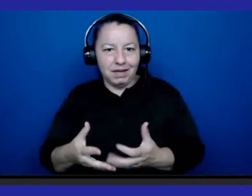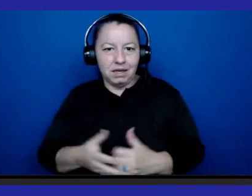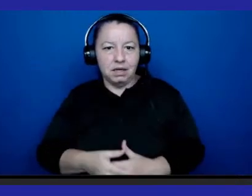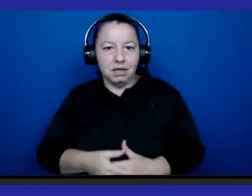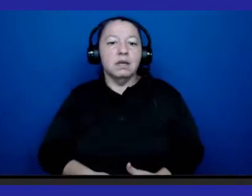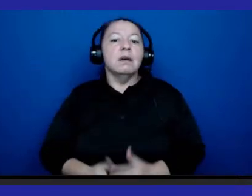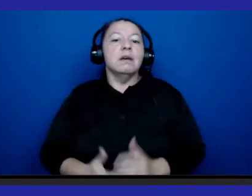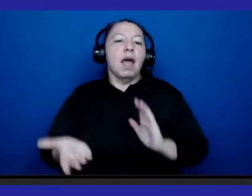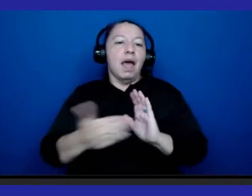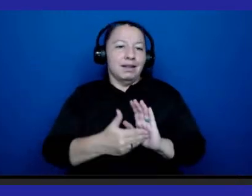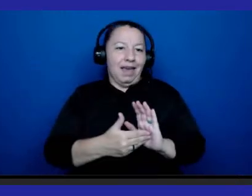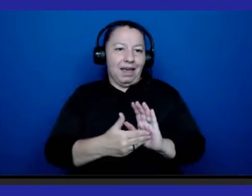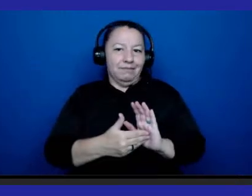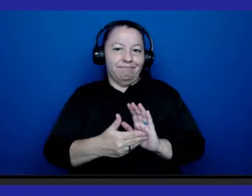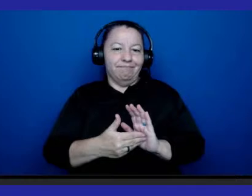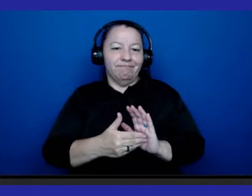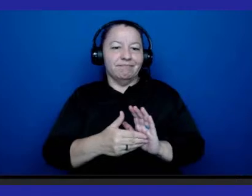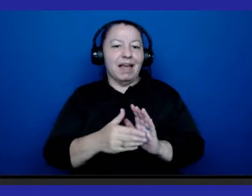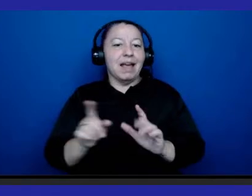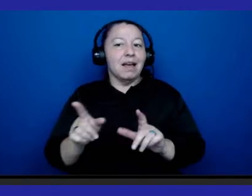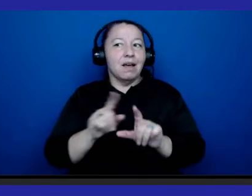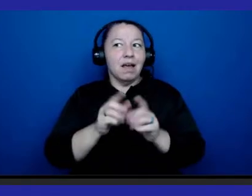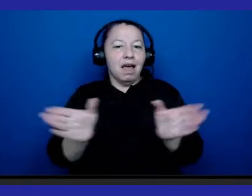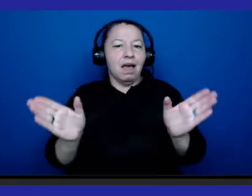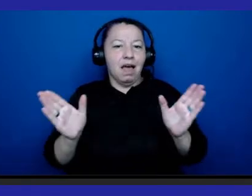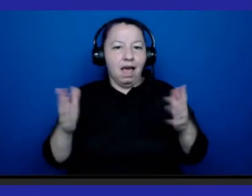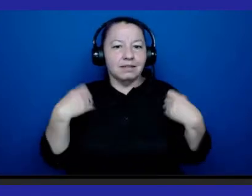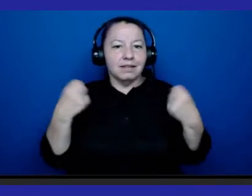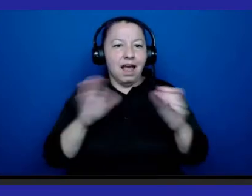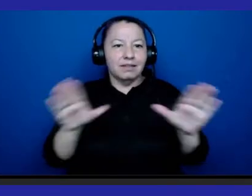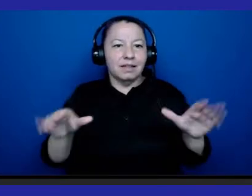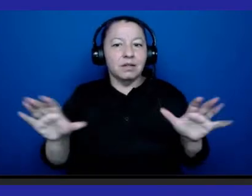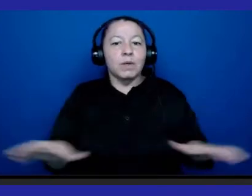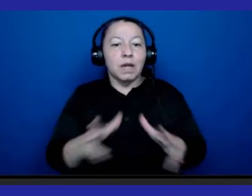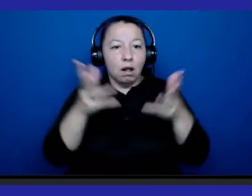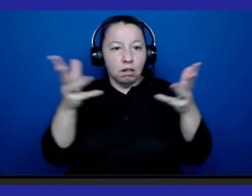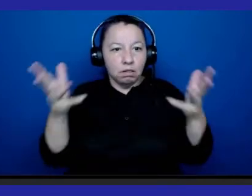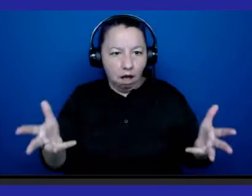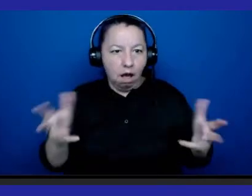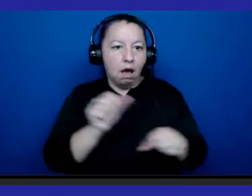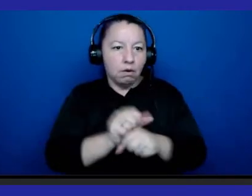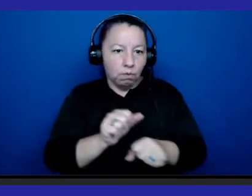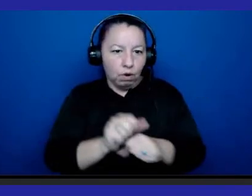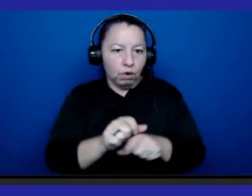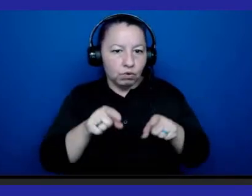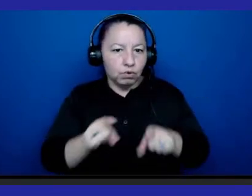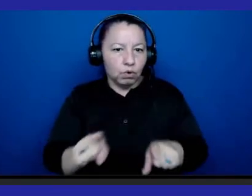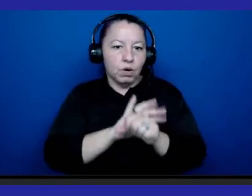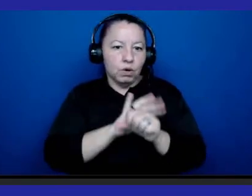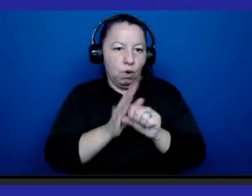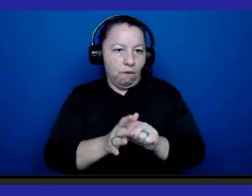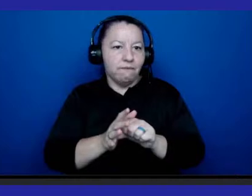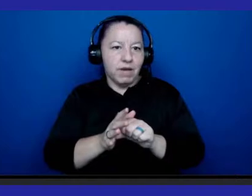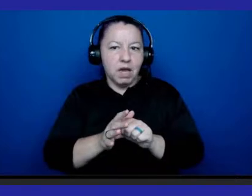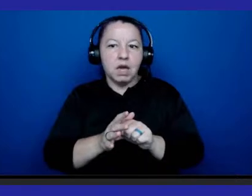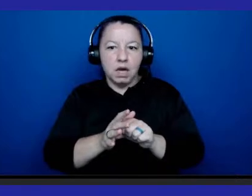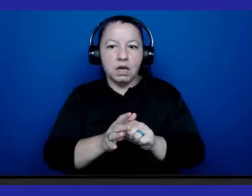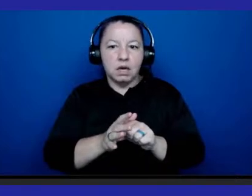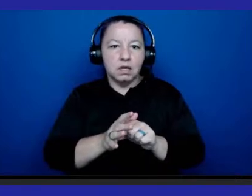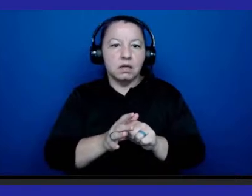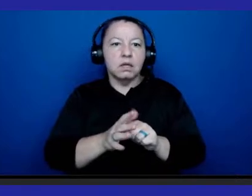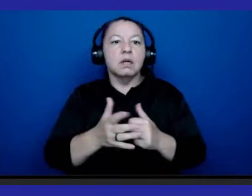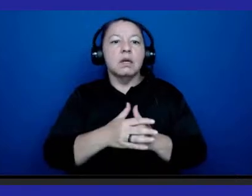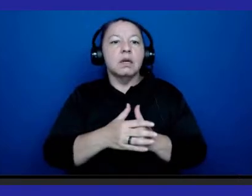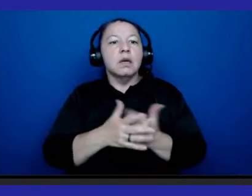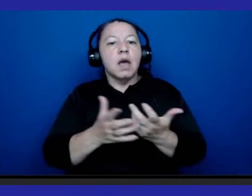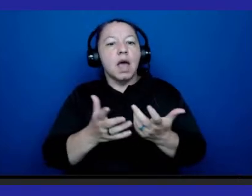Again, as a health system, we did a lot of work during COVID, and those are not work that we feel